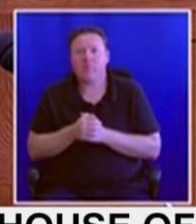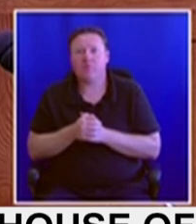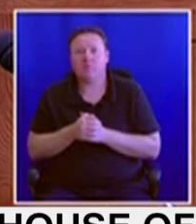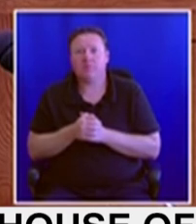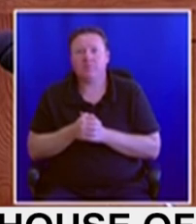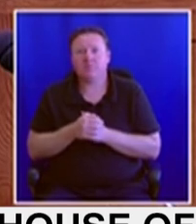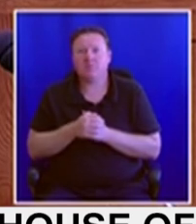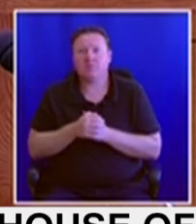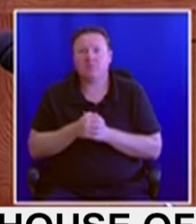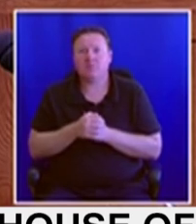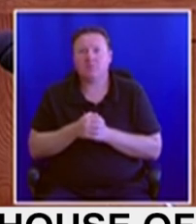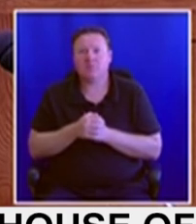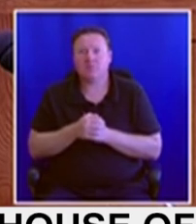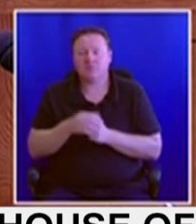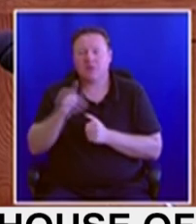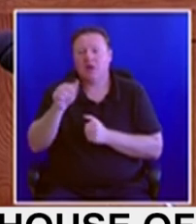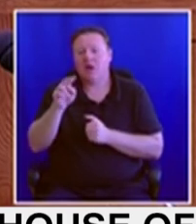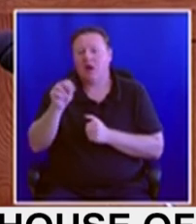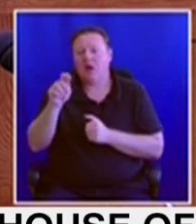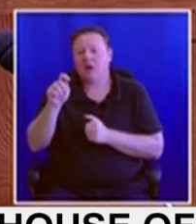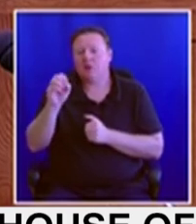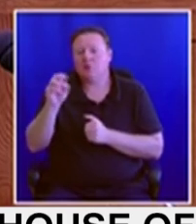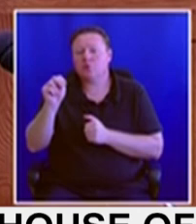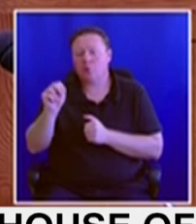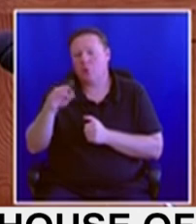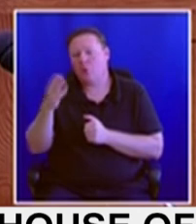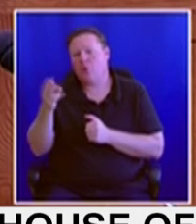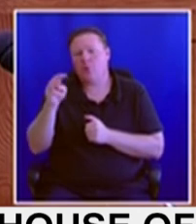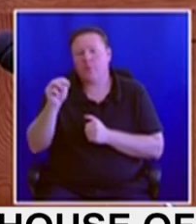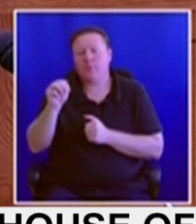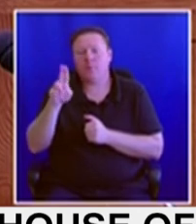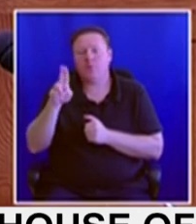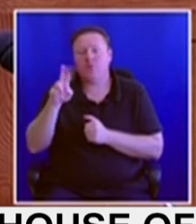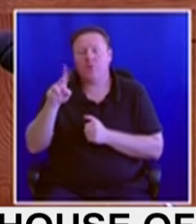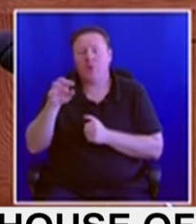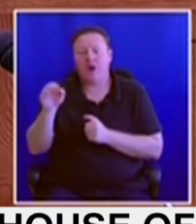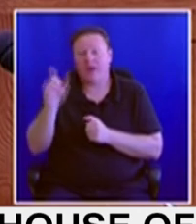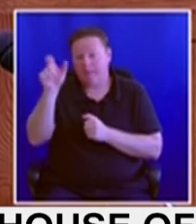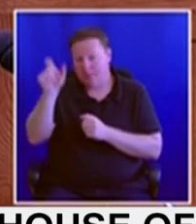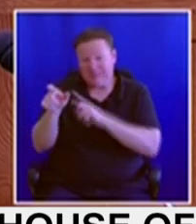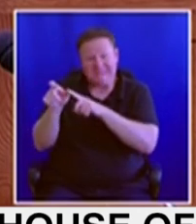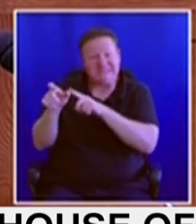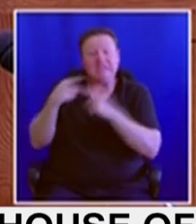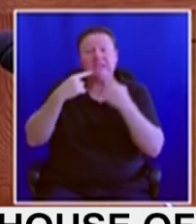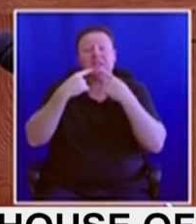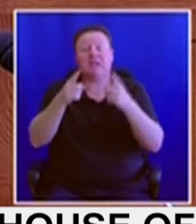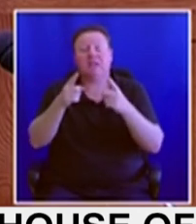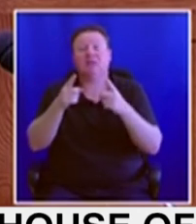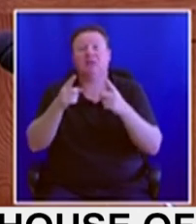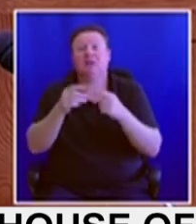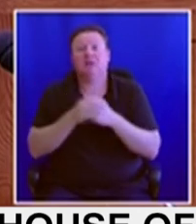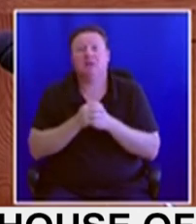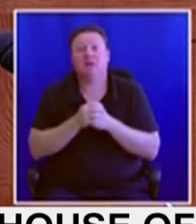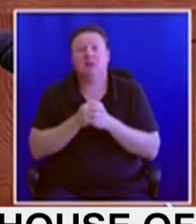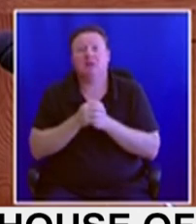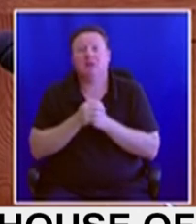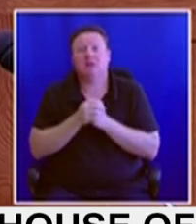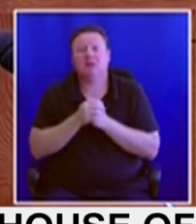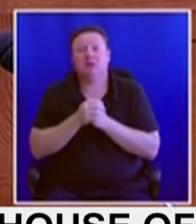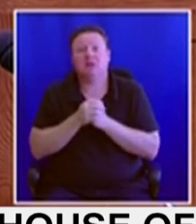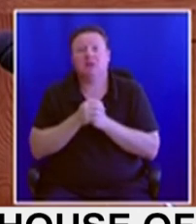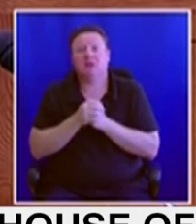Anton Mziwake Lembede, who said, "We have to go out as